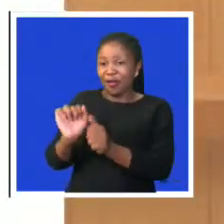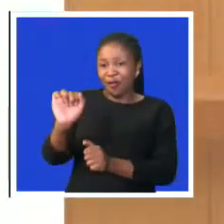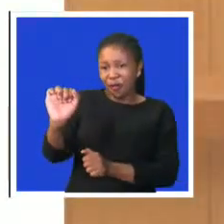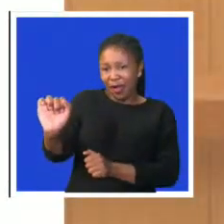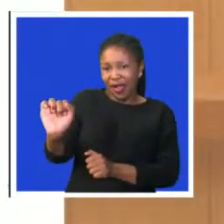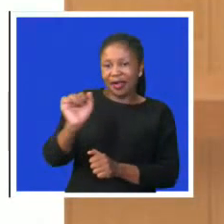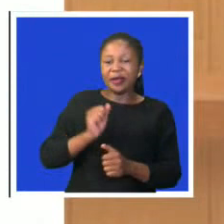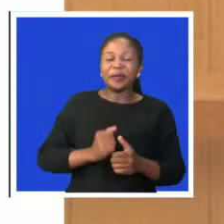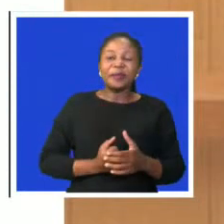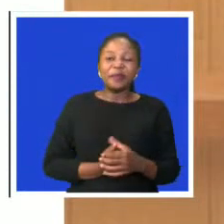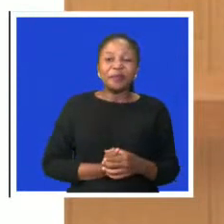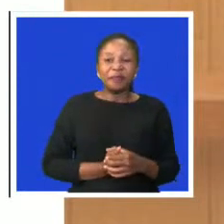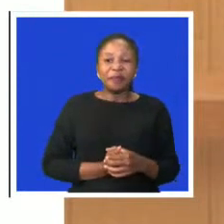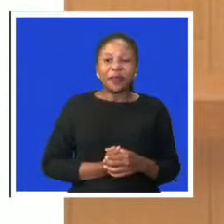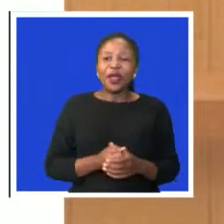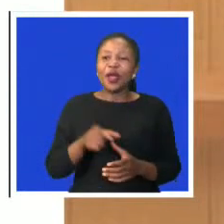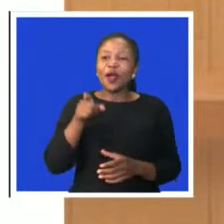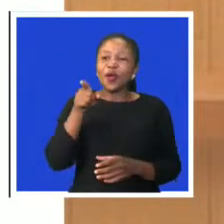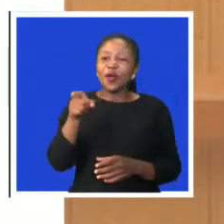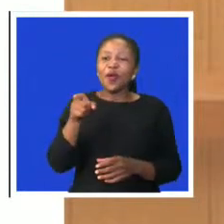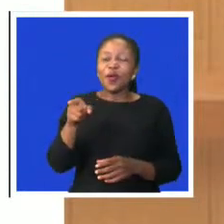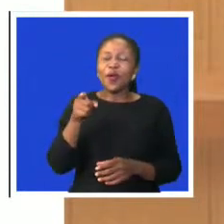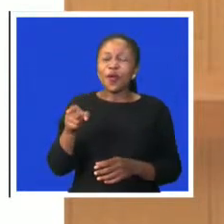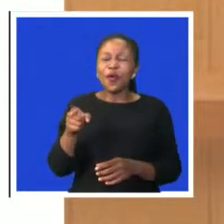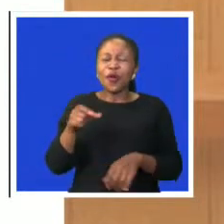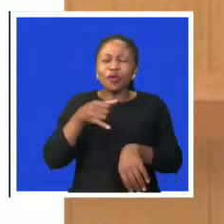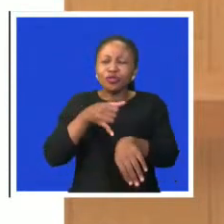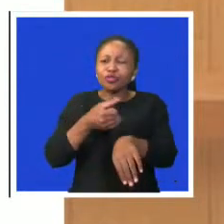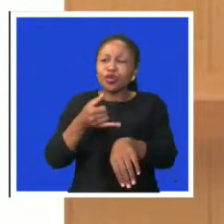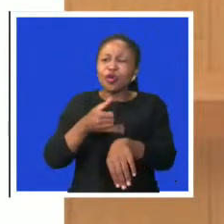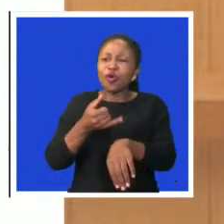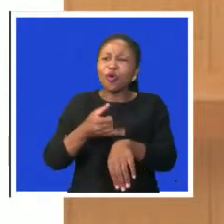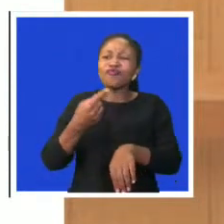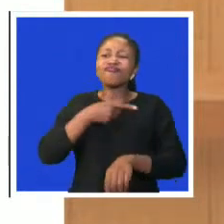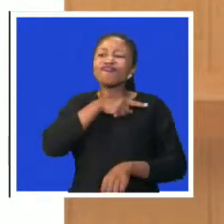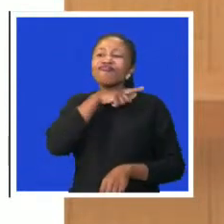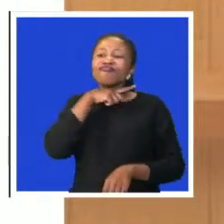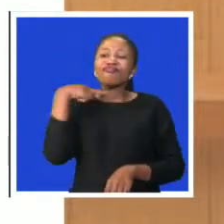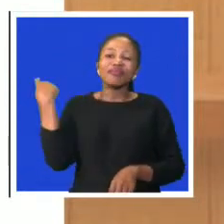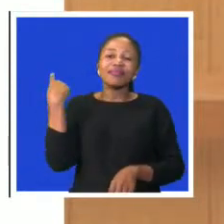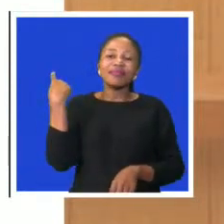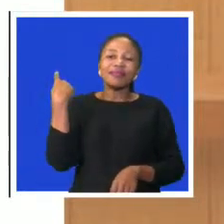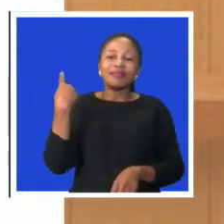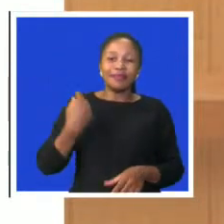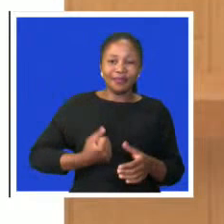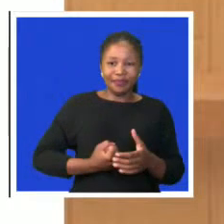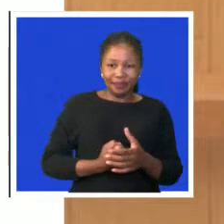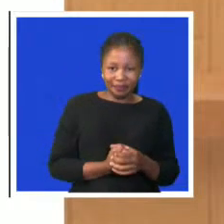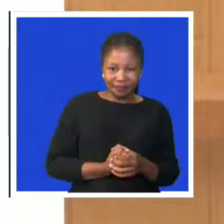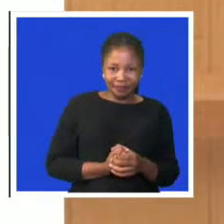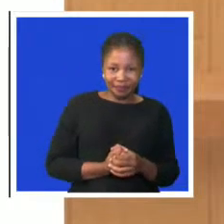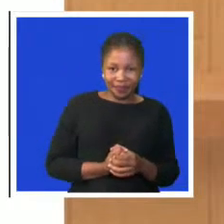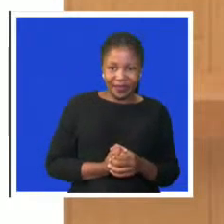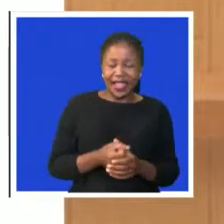Jesus called him that fox. Again, dear Lena, please take note that we will come across this as